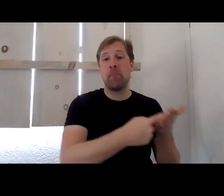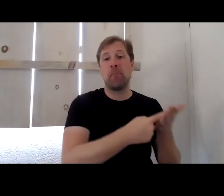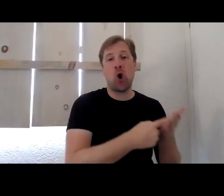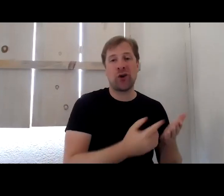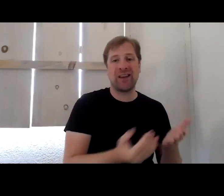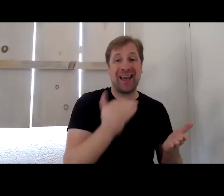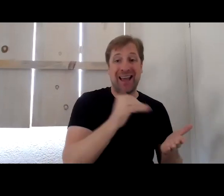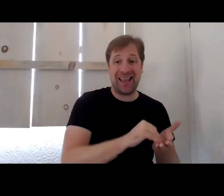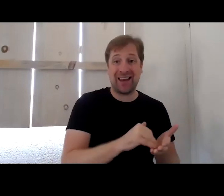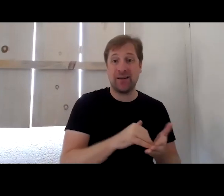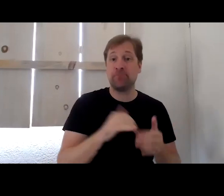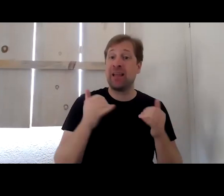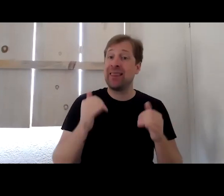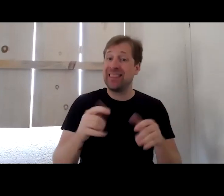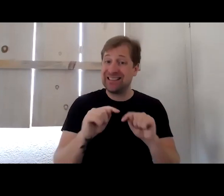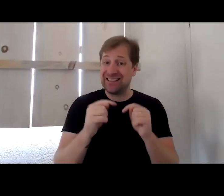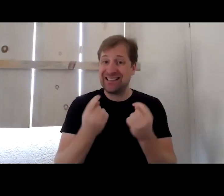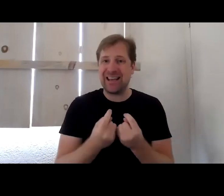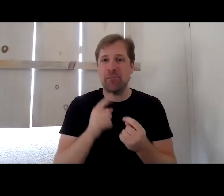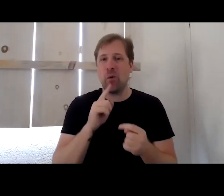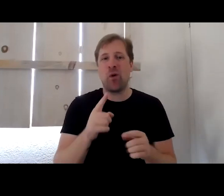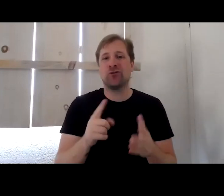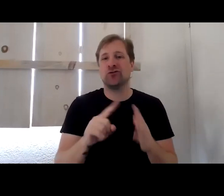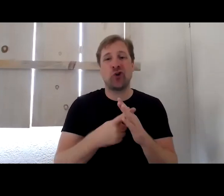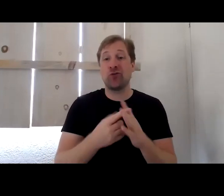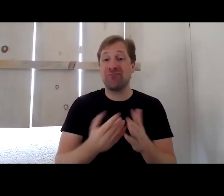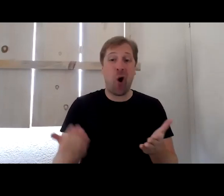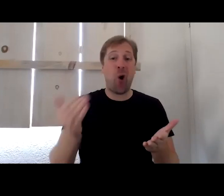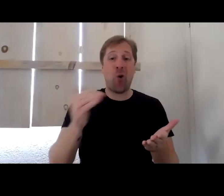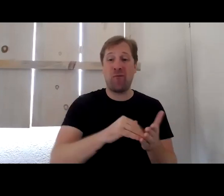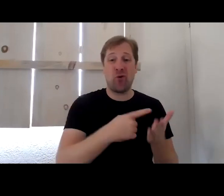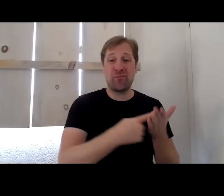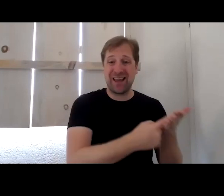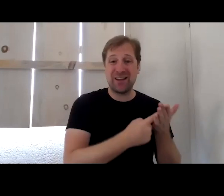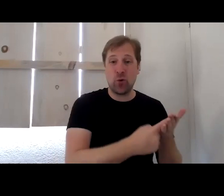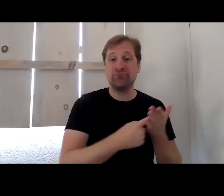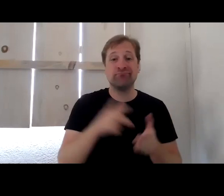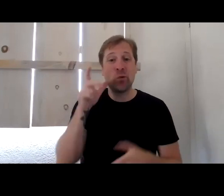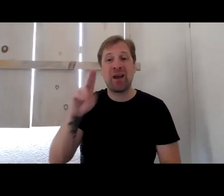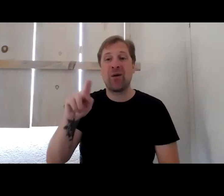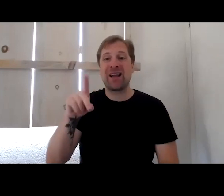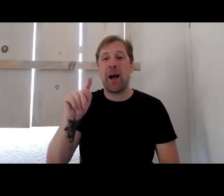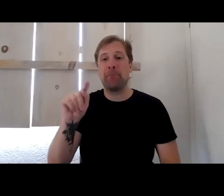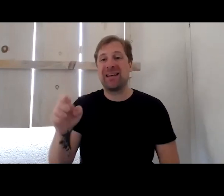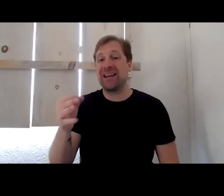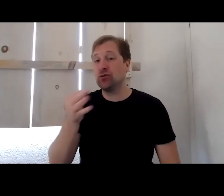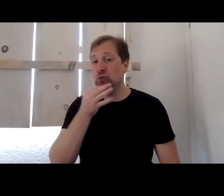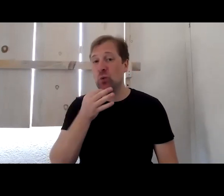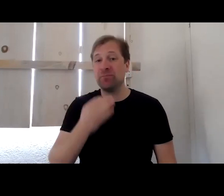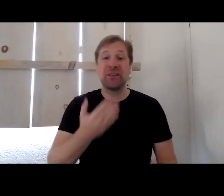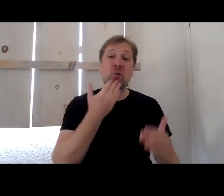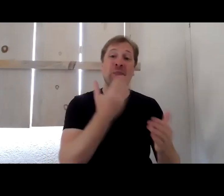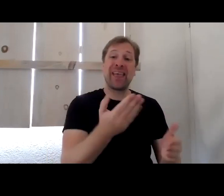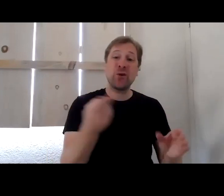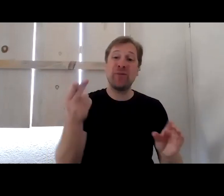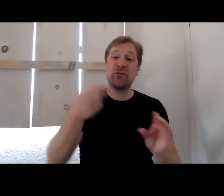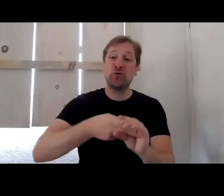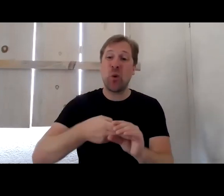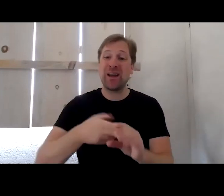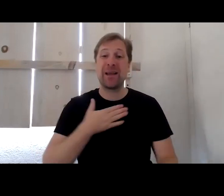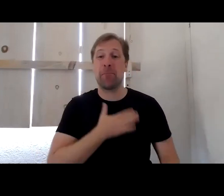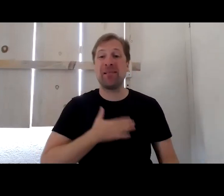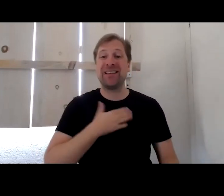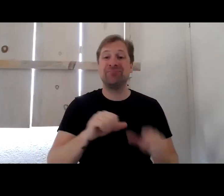and this team will be at it all over again. And you'll be hearing updates soon enough. So thank you for joining us, and please